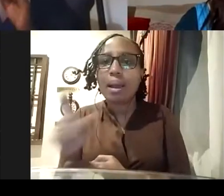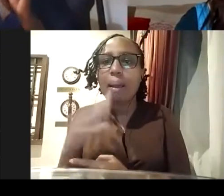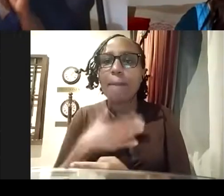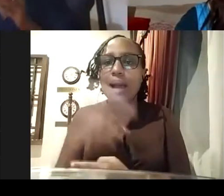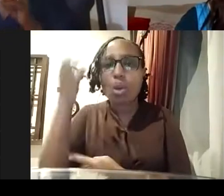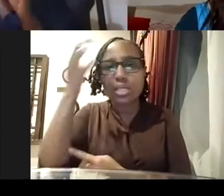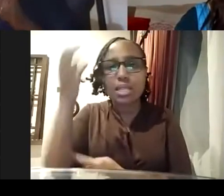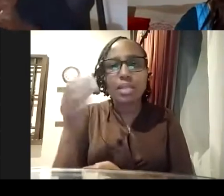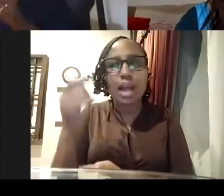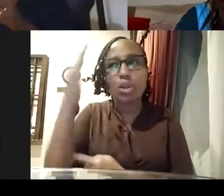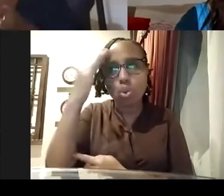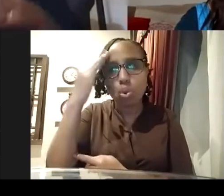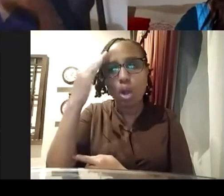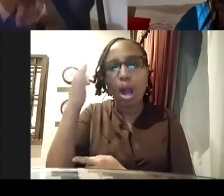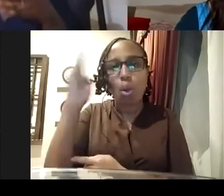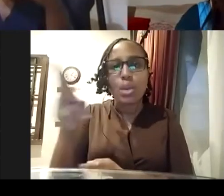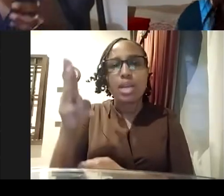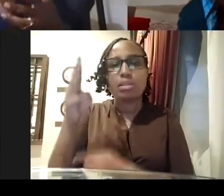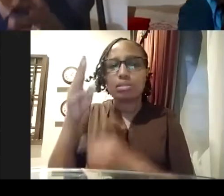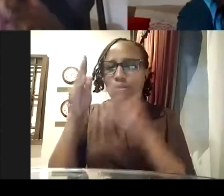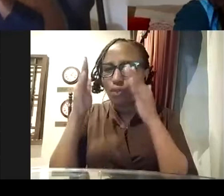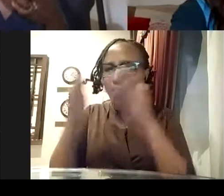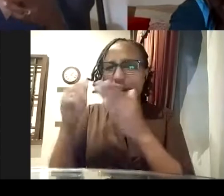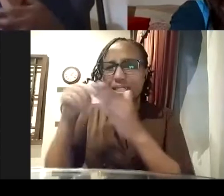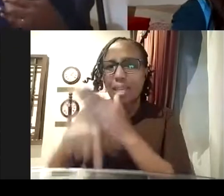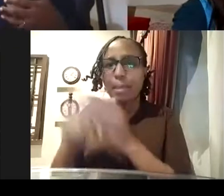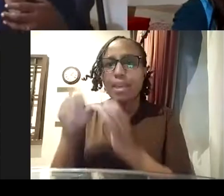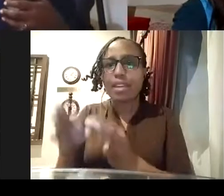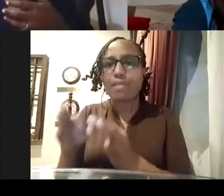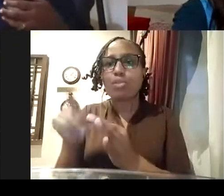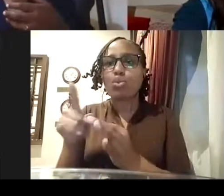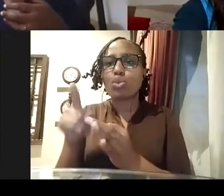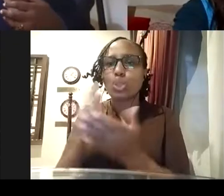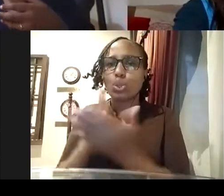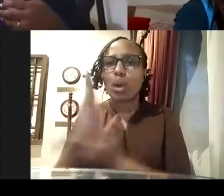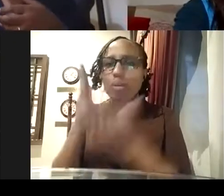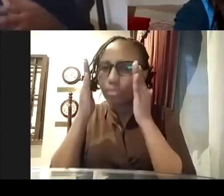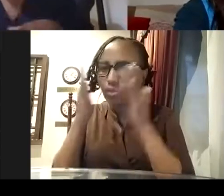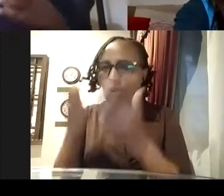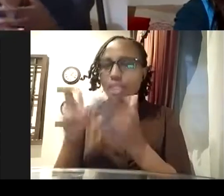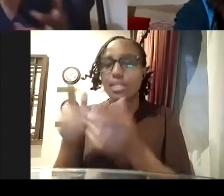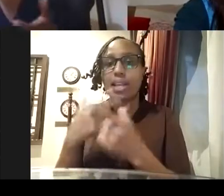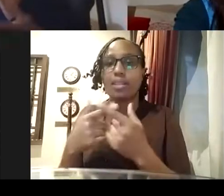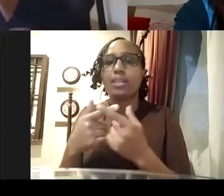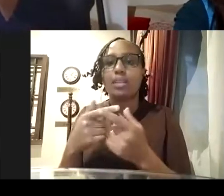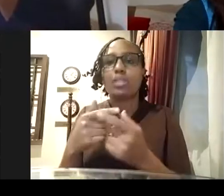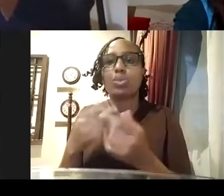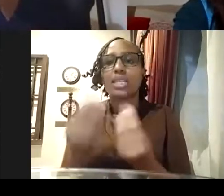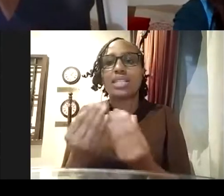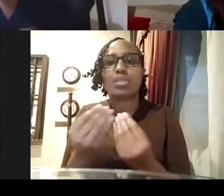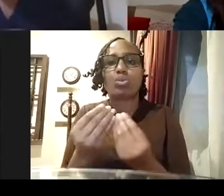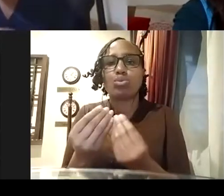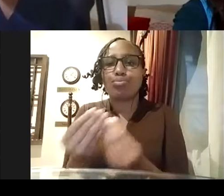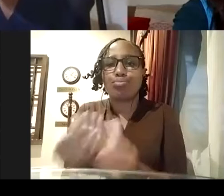know that I will be completely obsessed with something, because then if you're sure that you'll be obsessed with it, then it's easier to get through the hurdles because you've got to be interested in